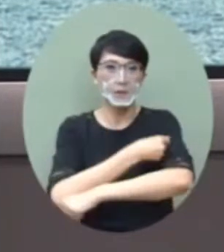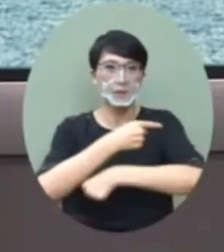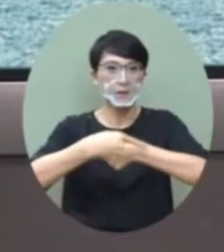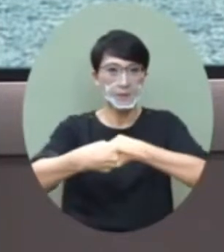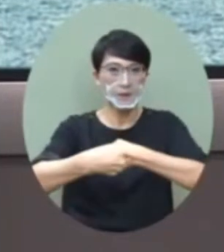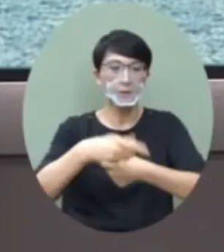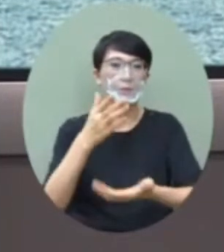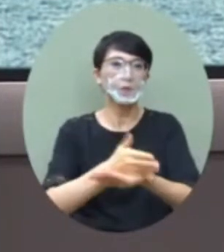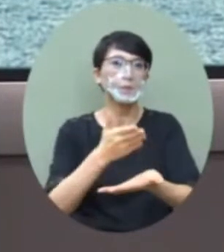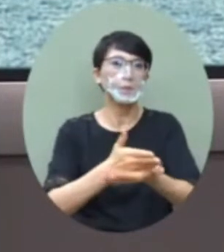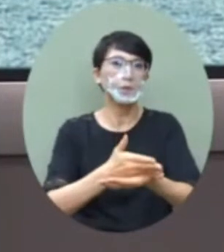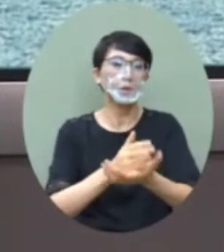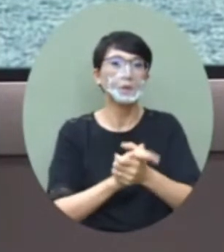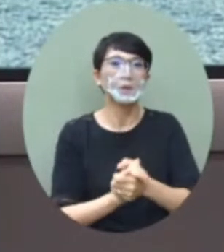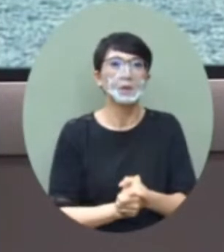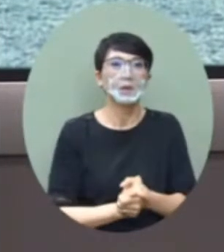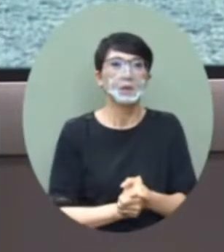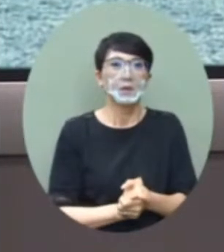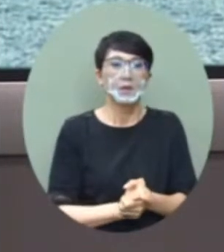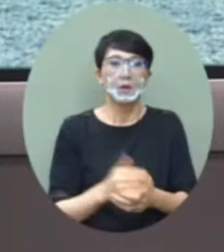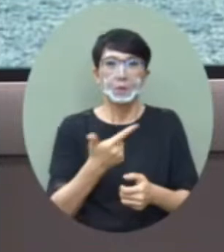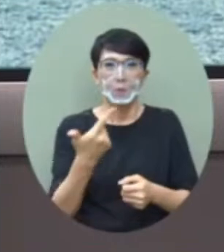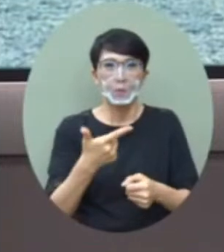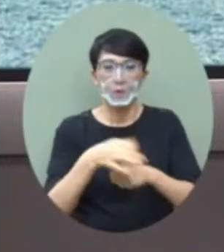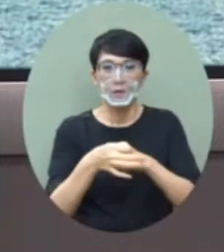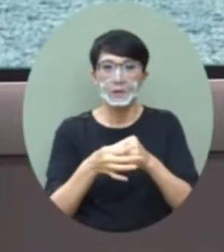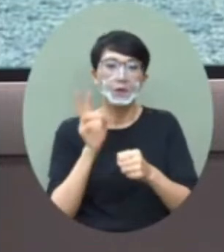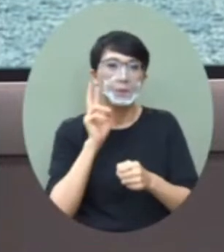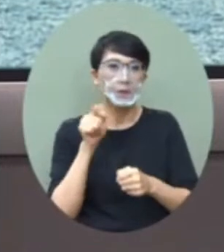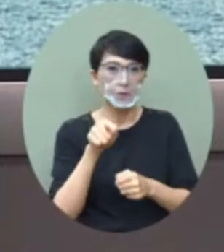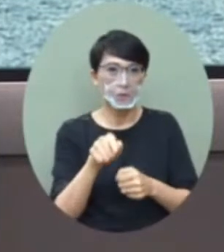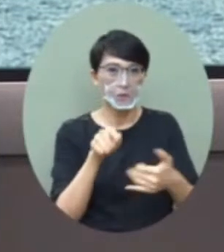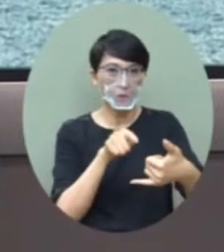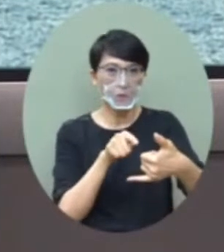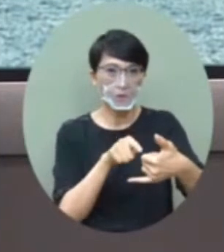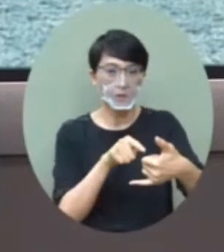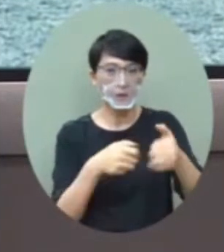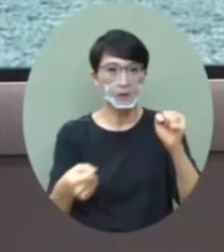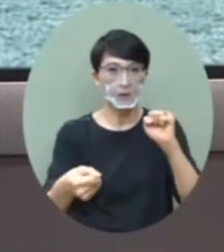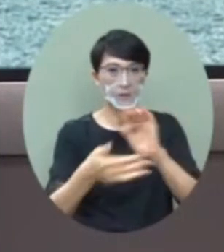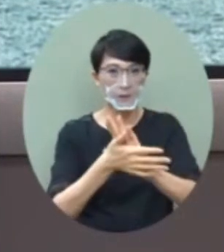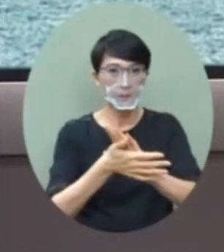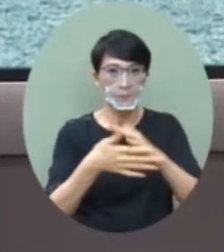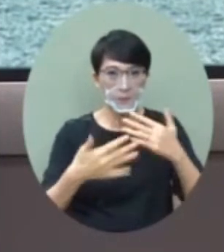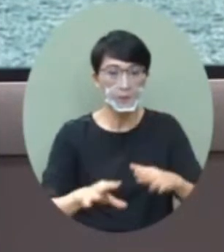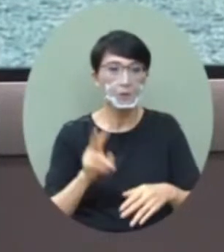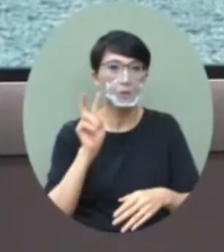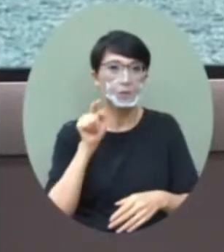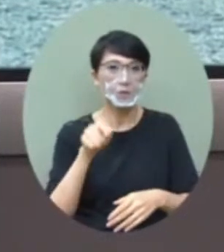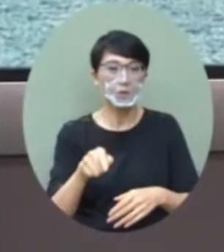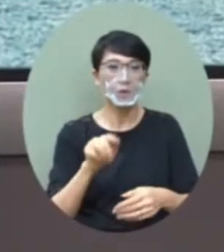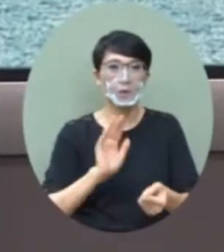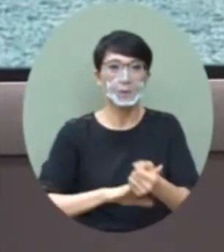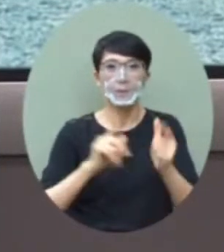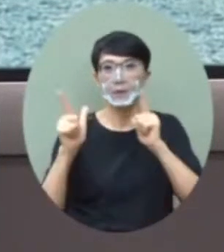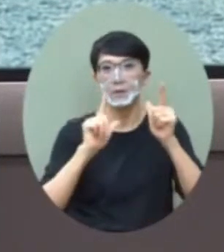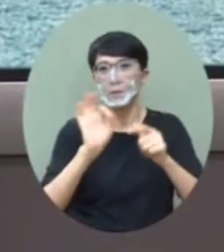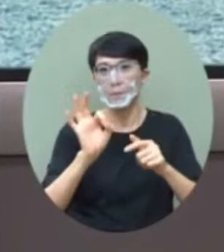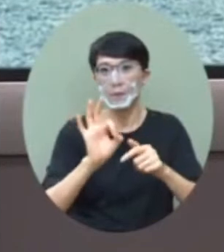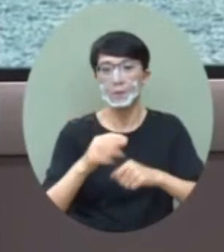short as 1 or 2 weeks. So the emphasis was on providing